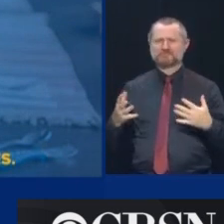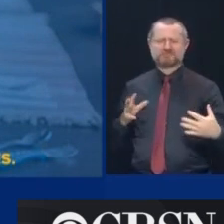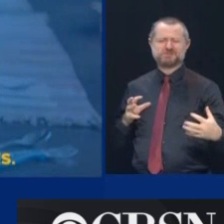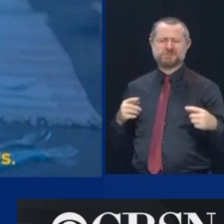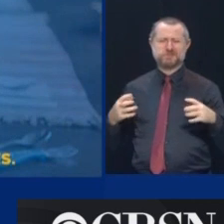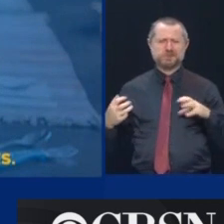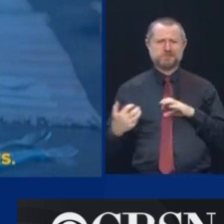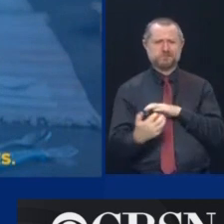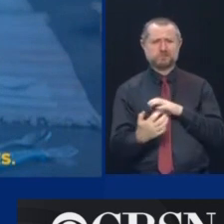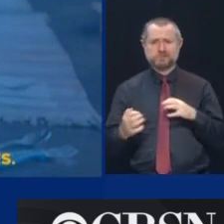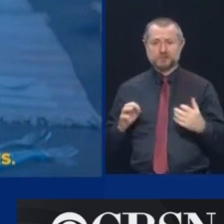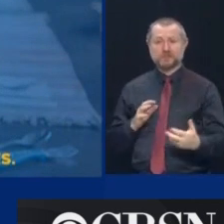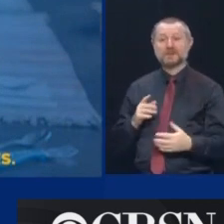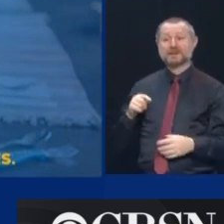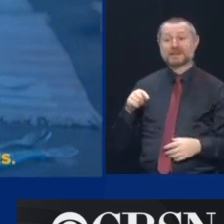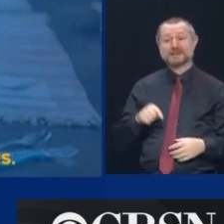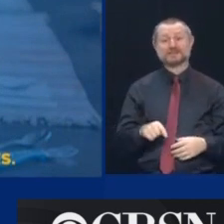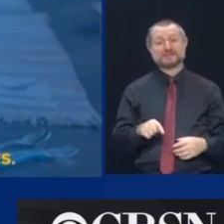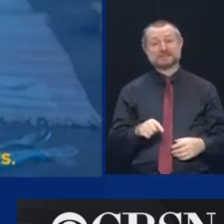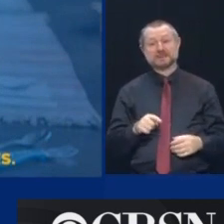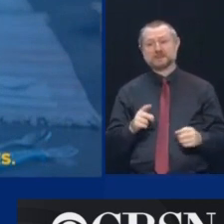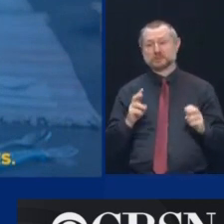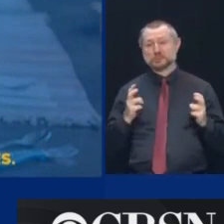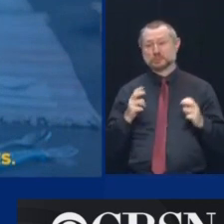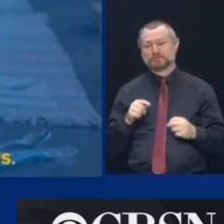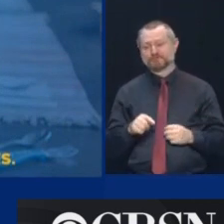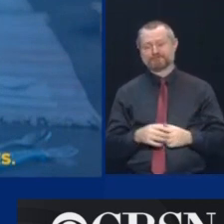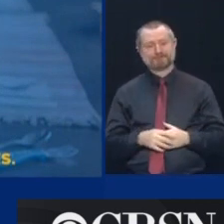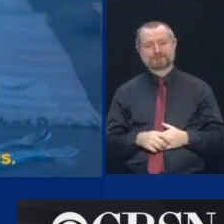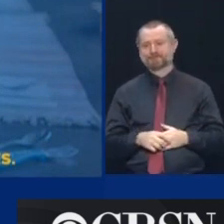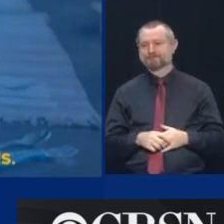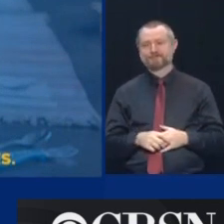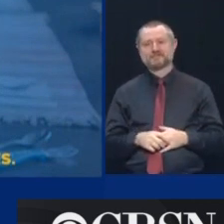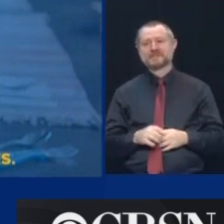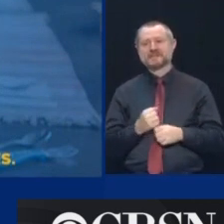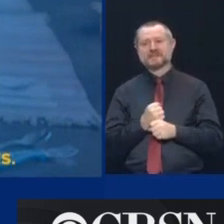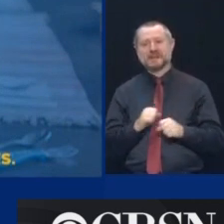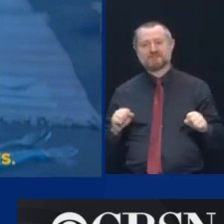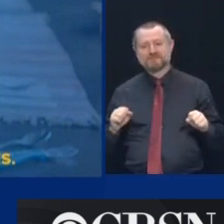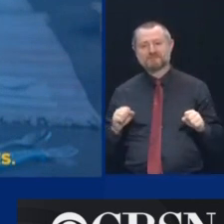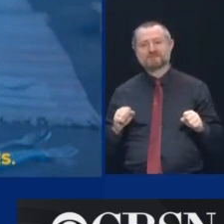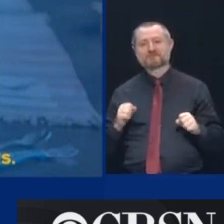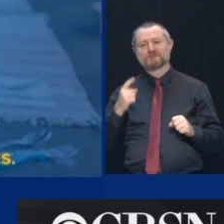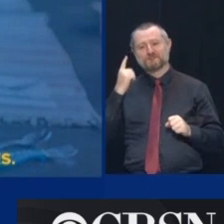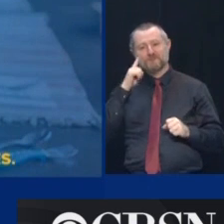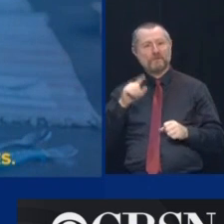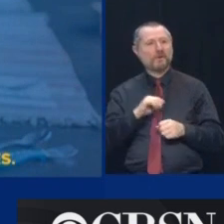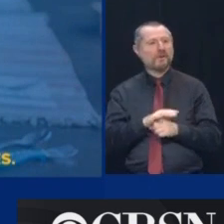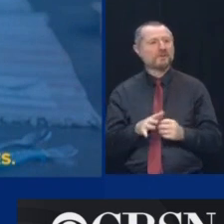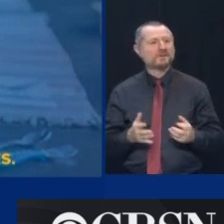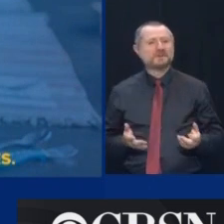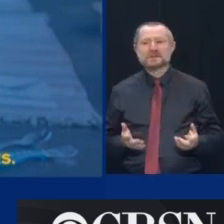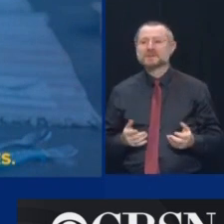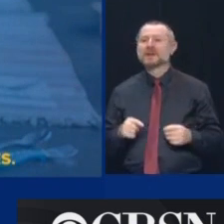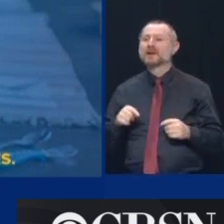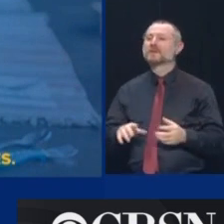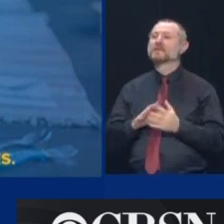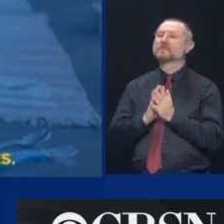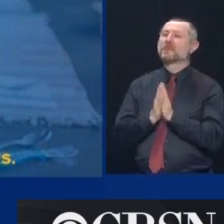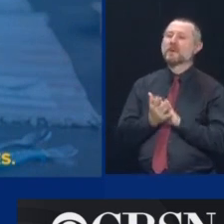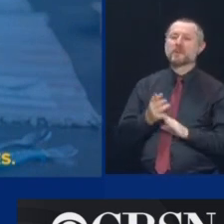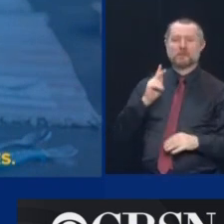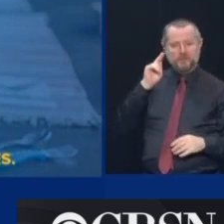And even on this issue of safety precautions on COVID has somehow become a political